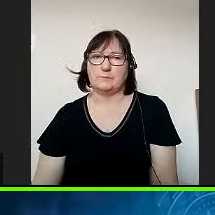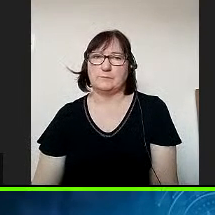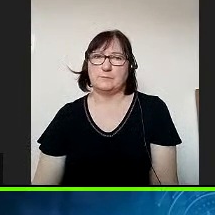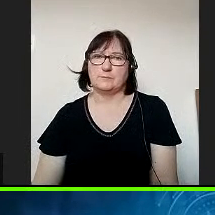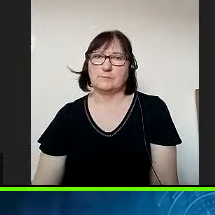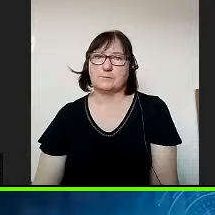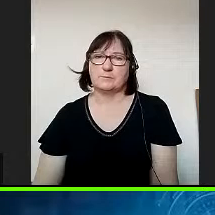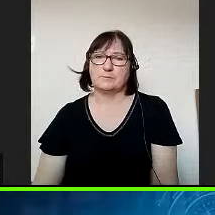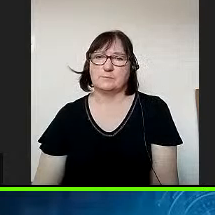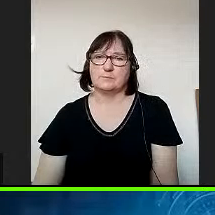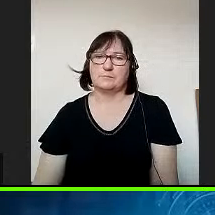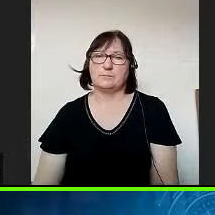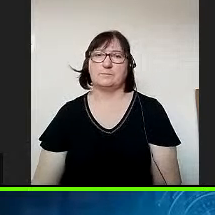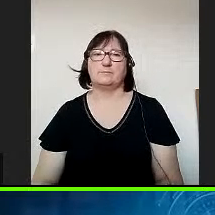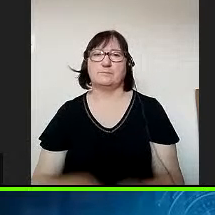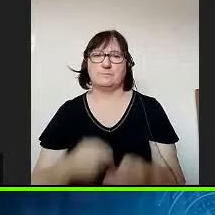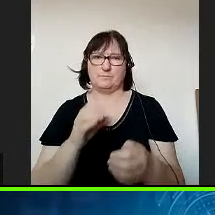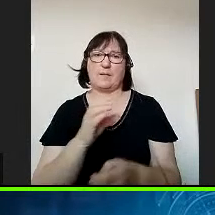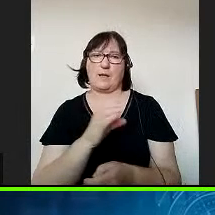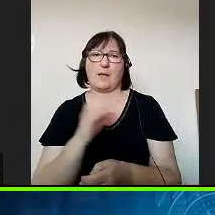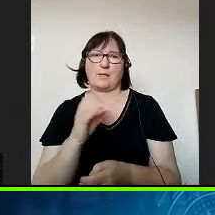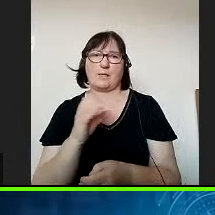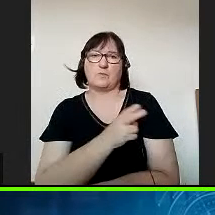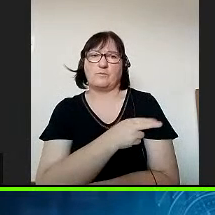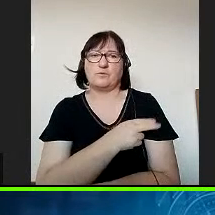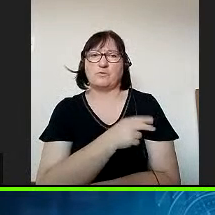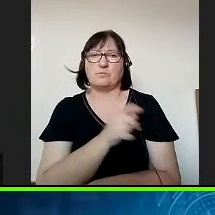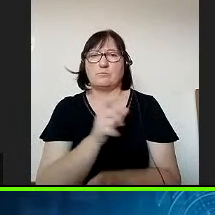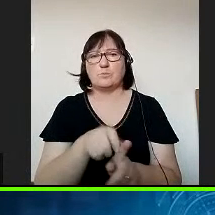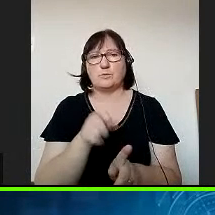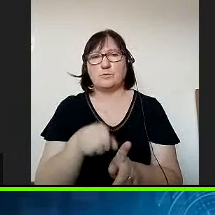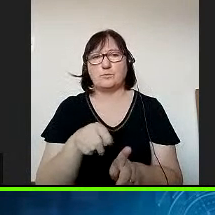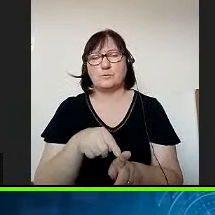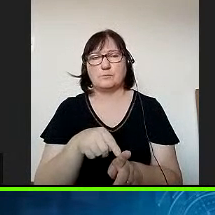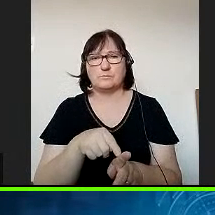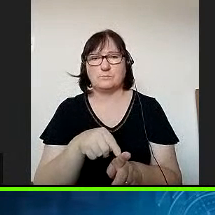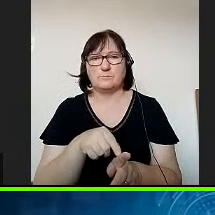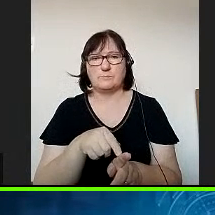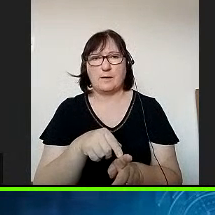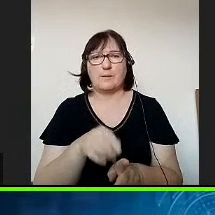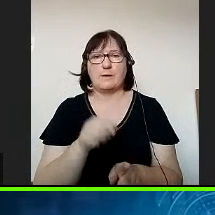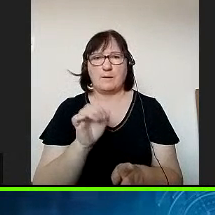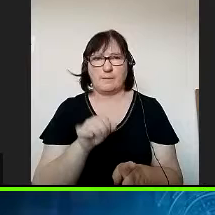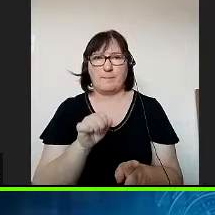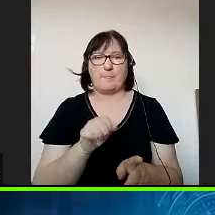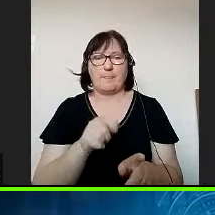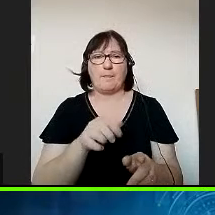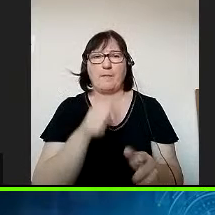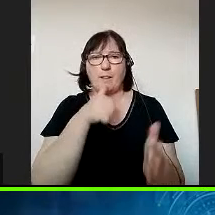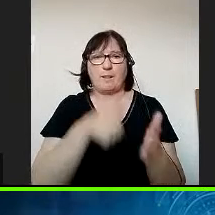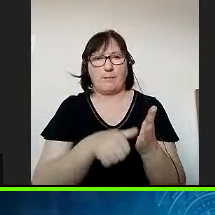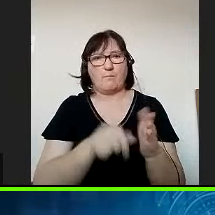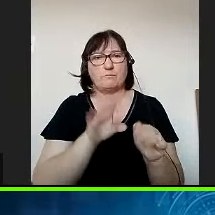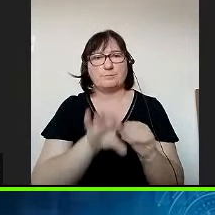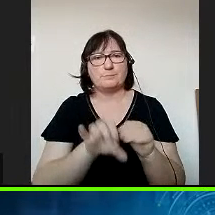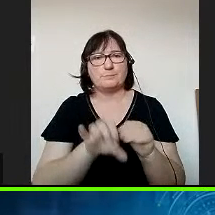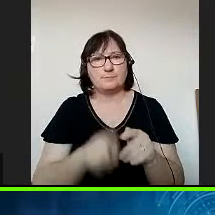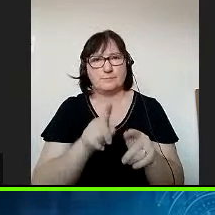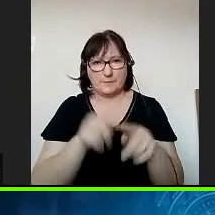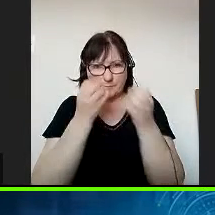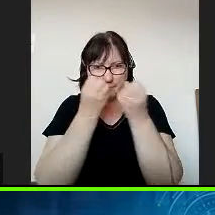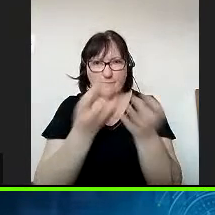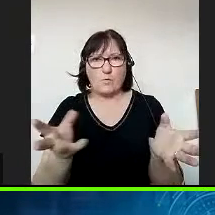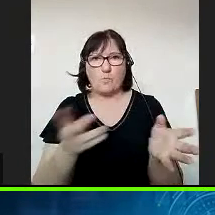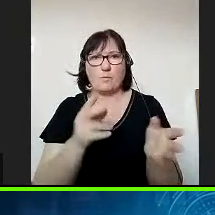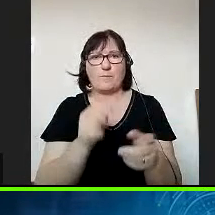The customs officials will definitely in the letter of findings inform the trader that